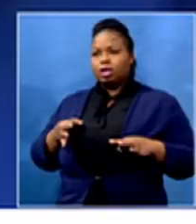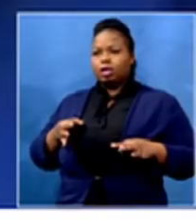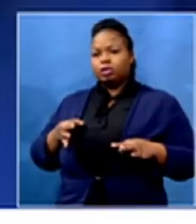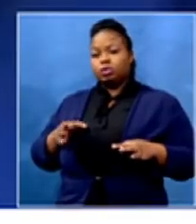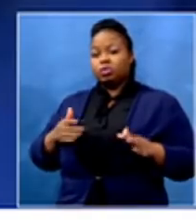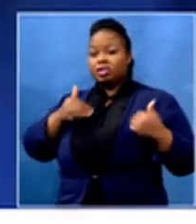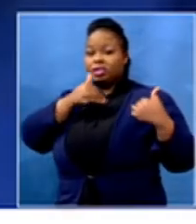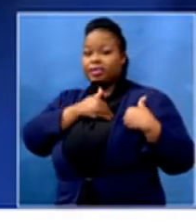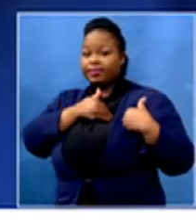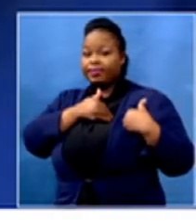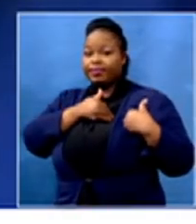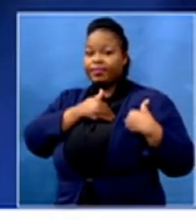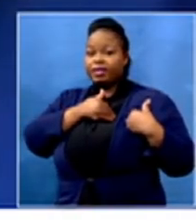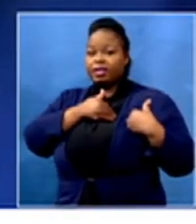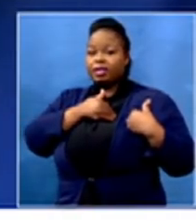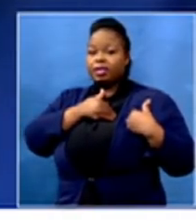it safer to